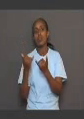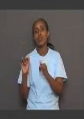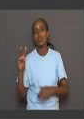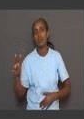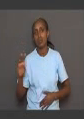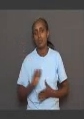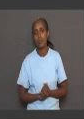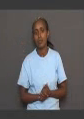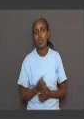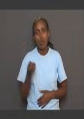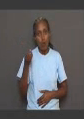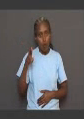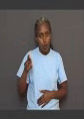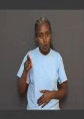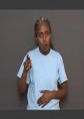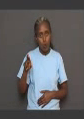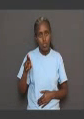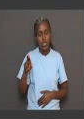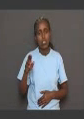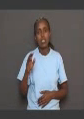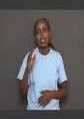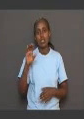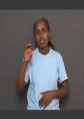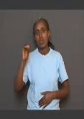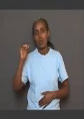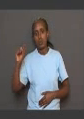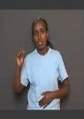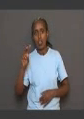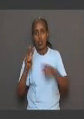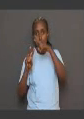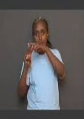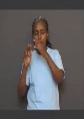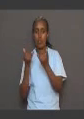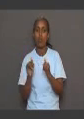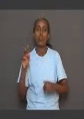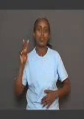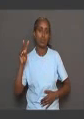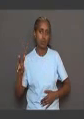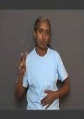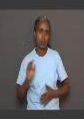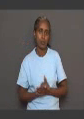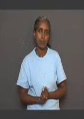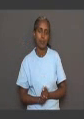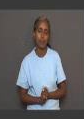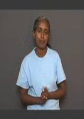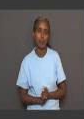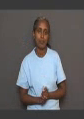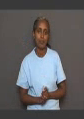over 2, or just the cosine of pi over 2.